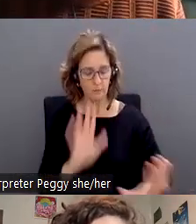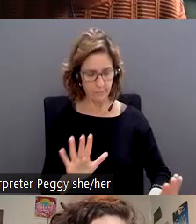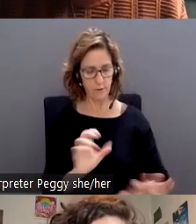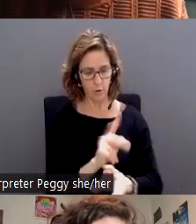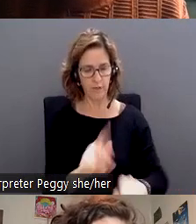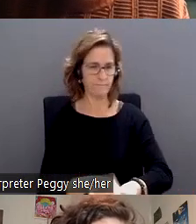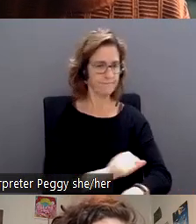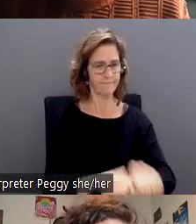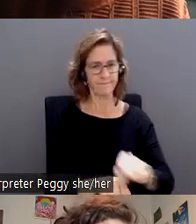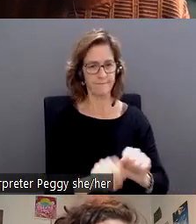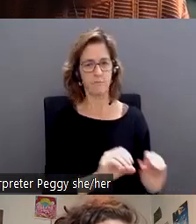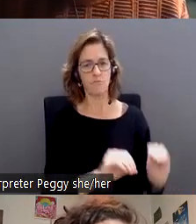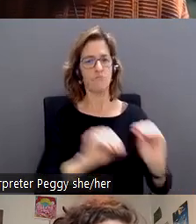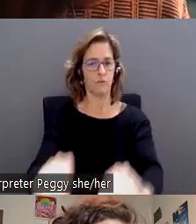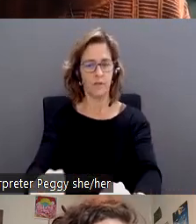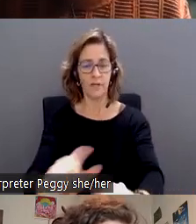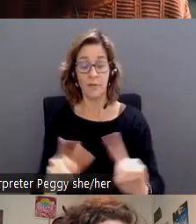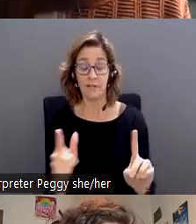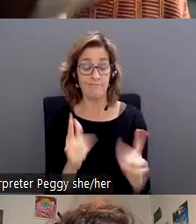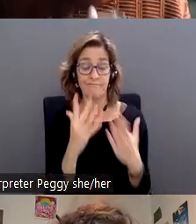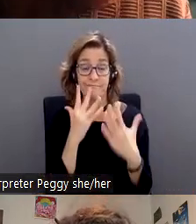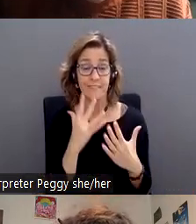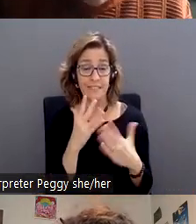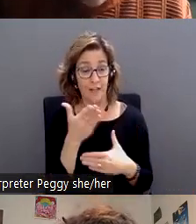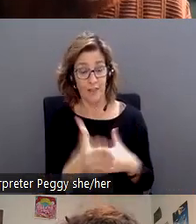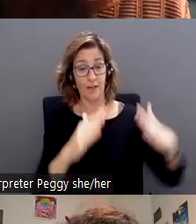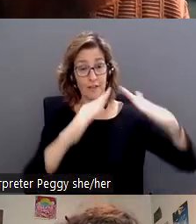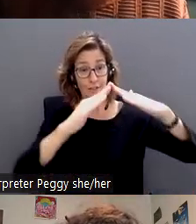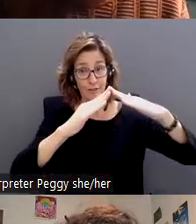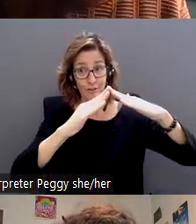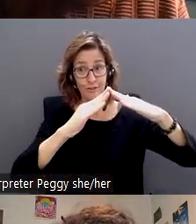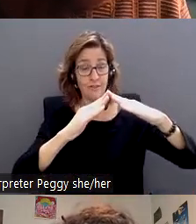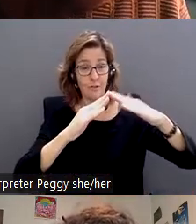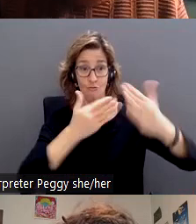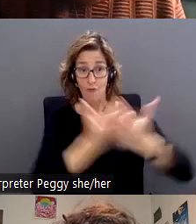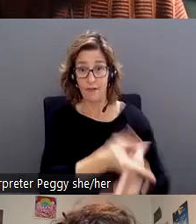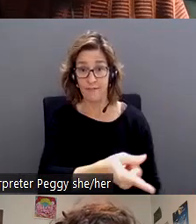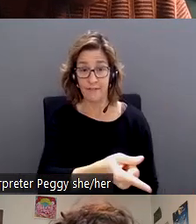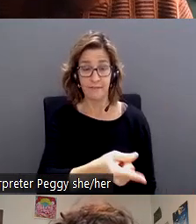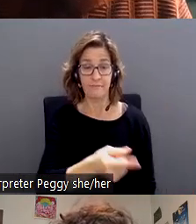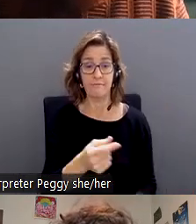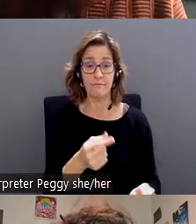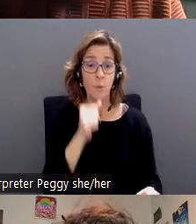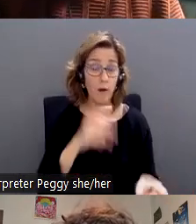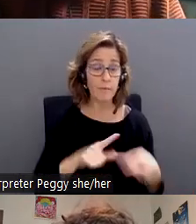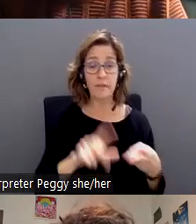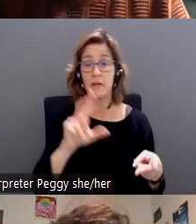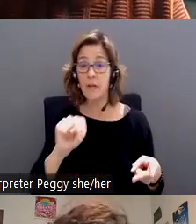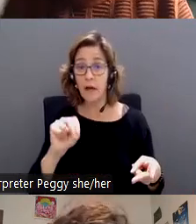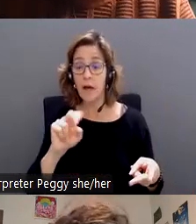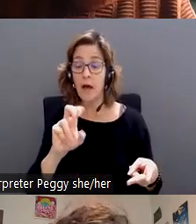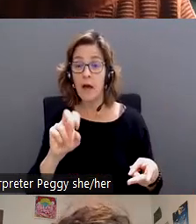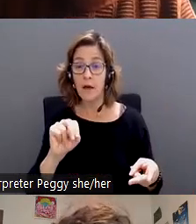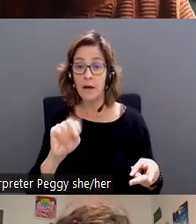unfortunately, so many women and other folks, non-binary, trans folks,